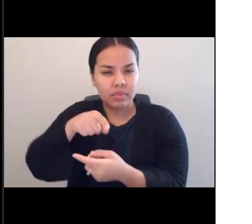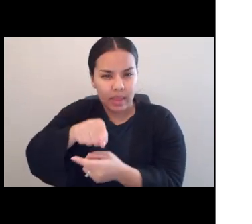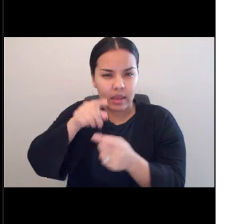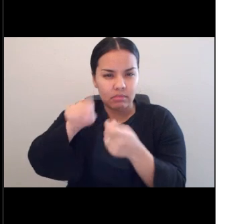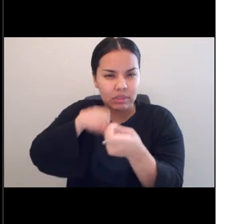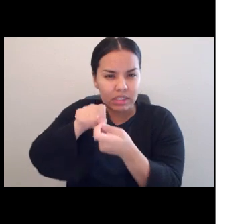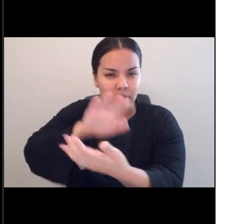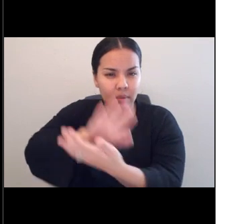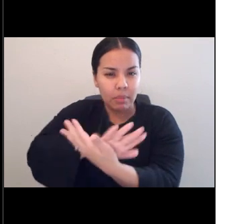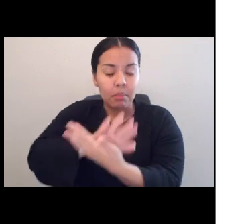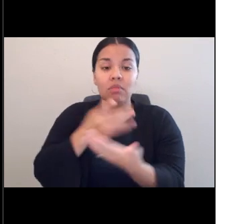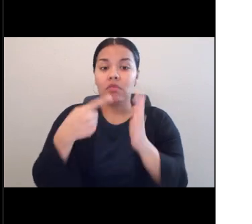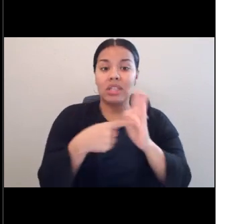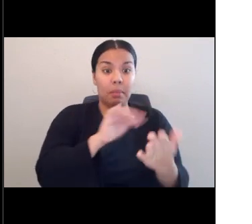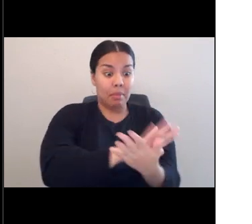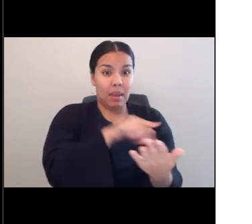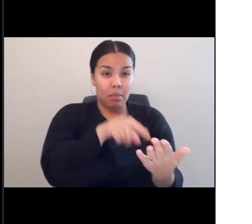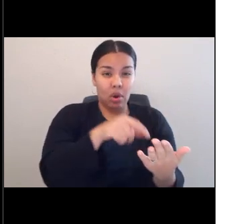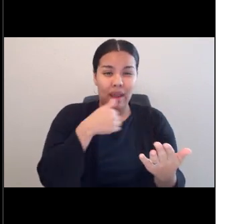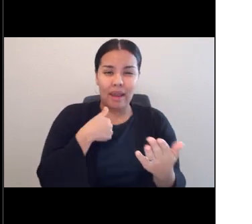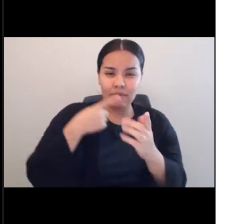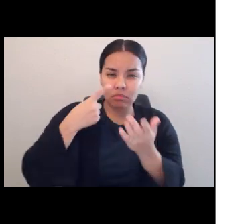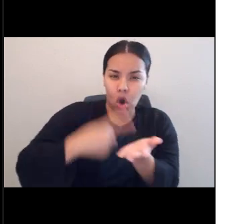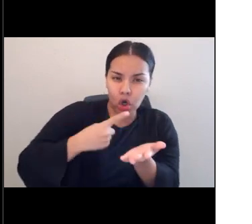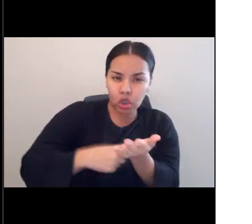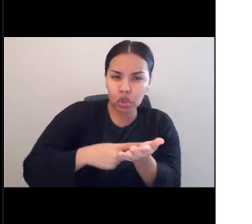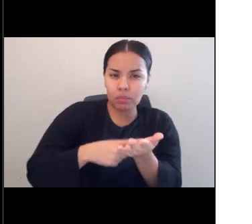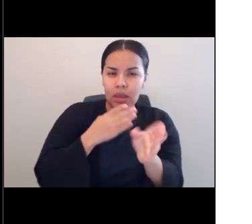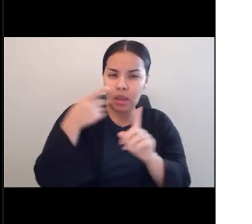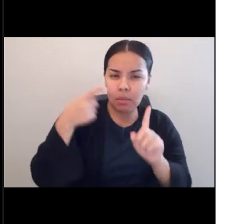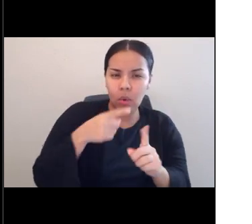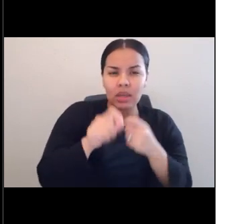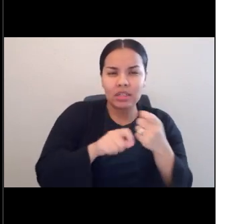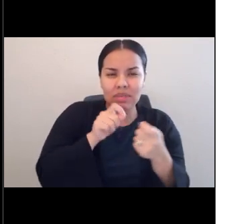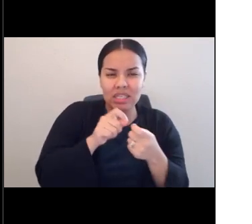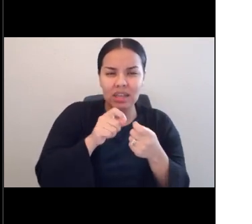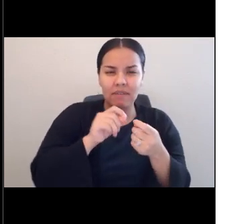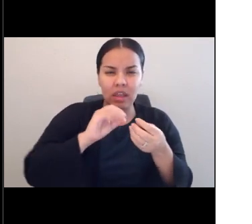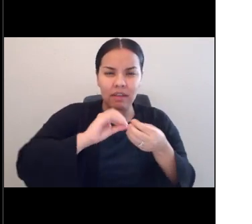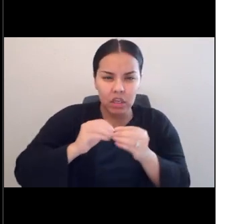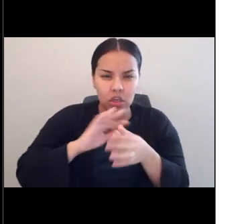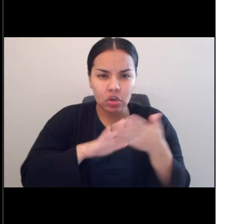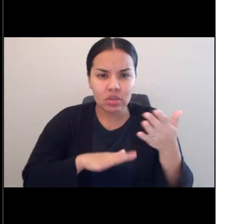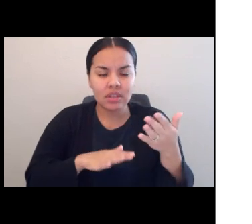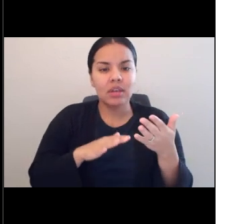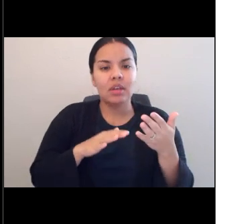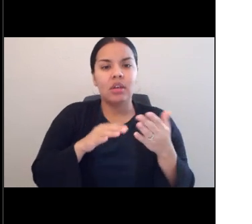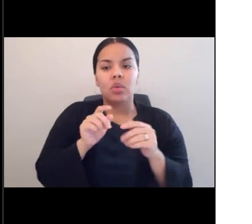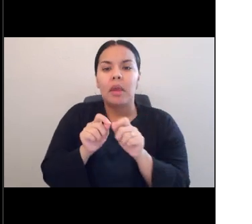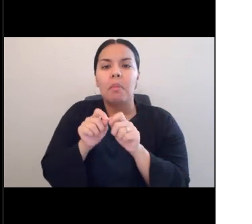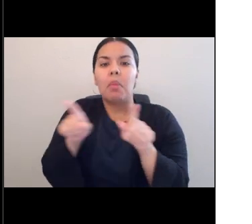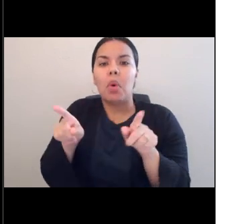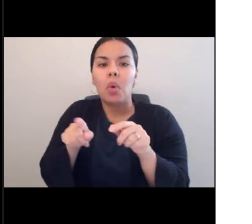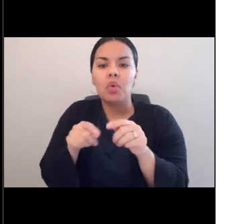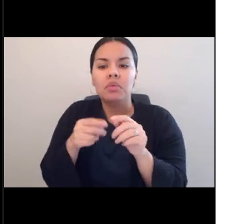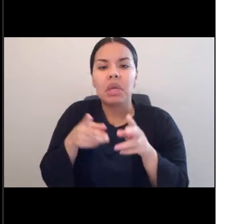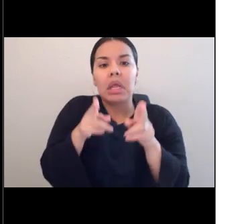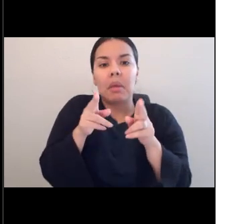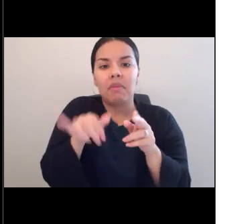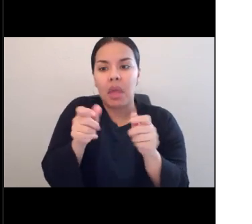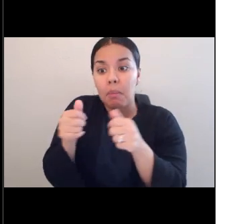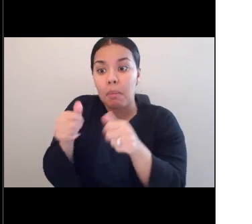main arguments of the paper, any important figures, kind of giving a teaser of the paper and inviting people to jump in or to check out your actual paper.